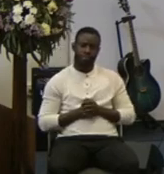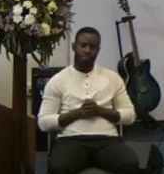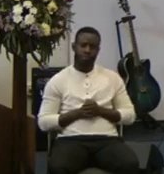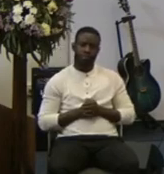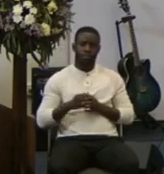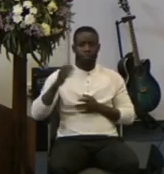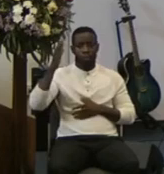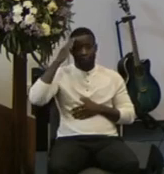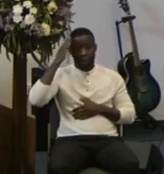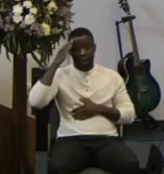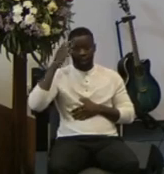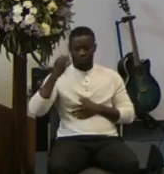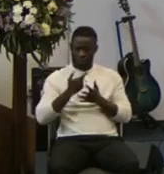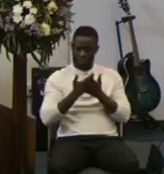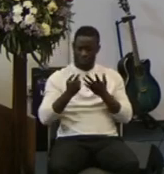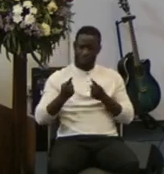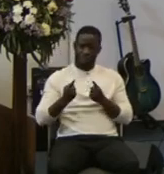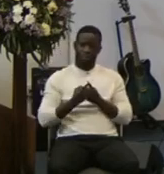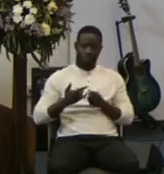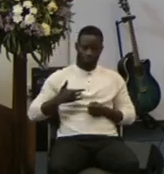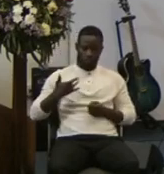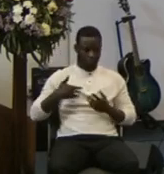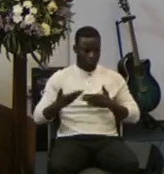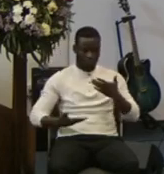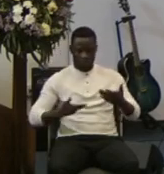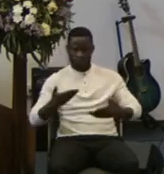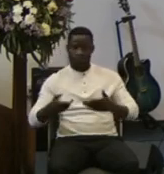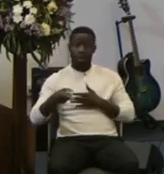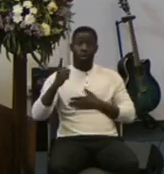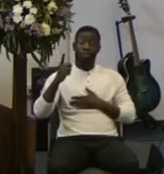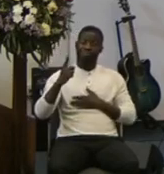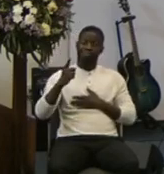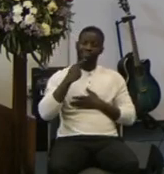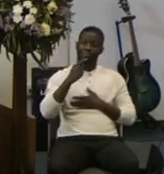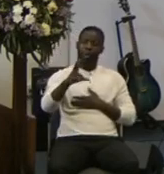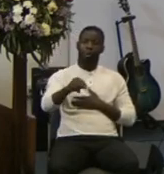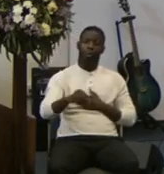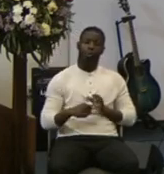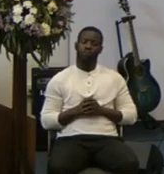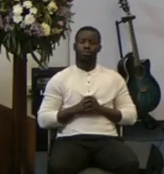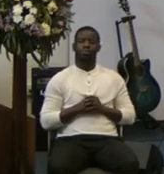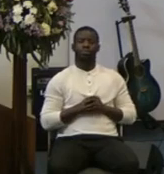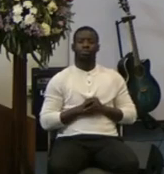The mother with everything to live for. When God says no,